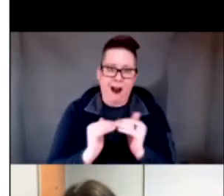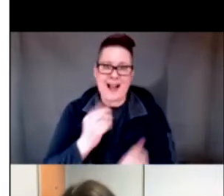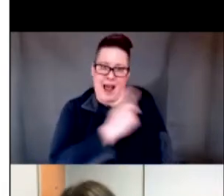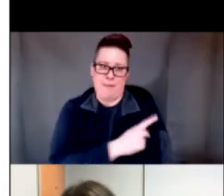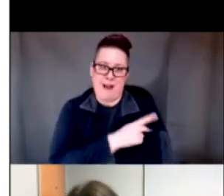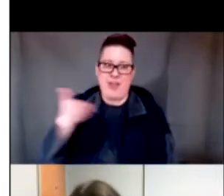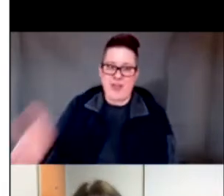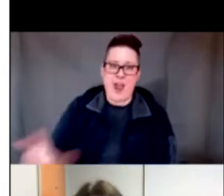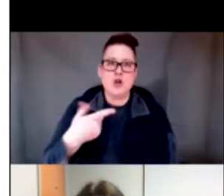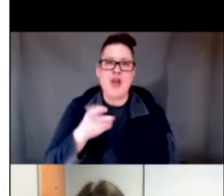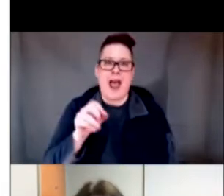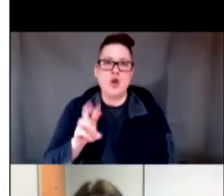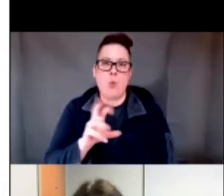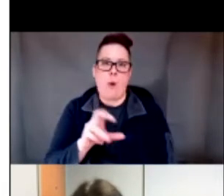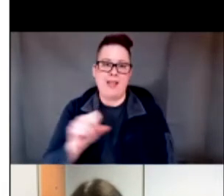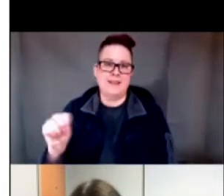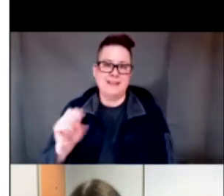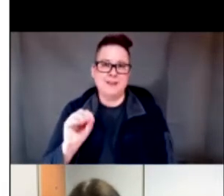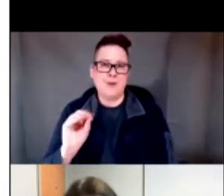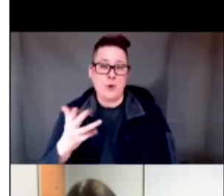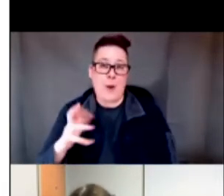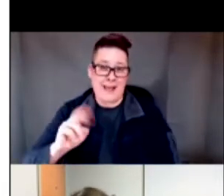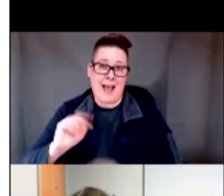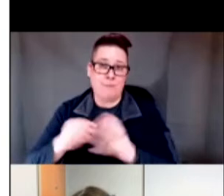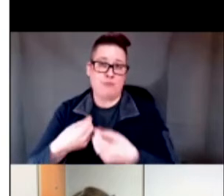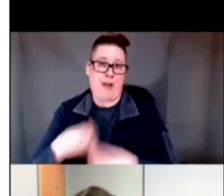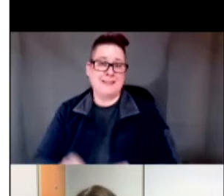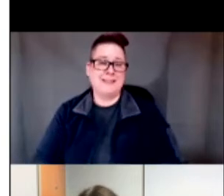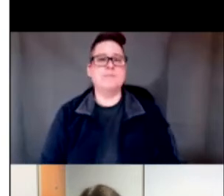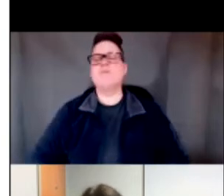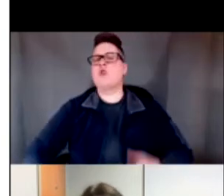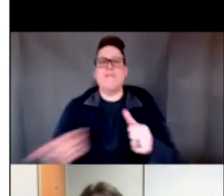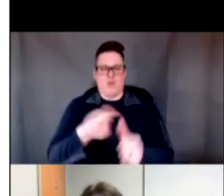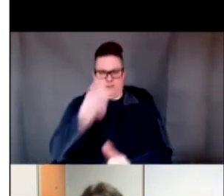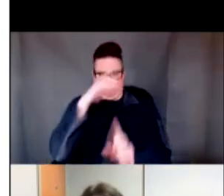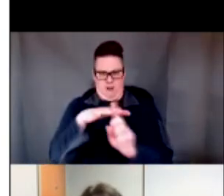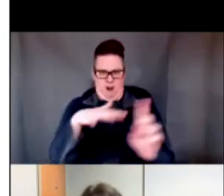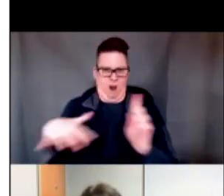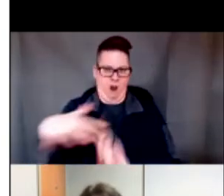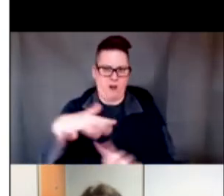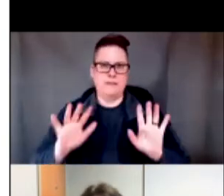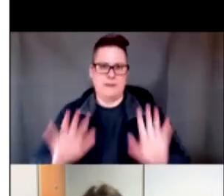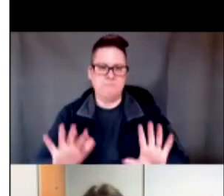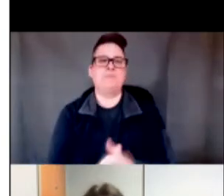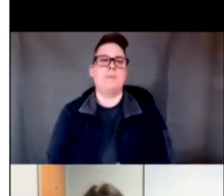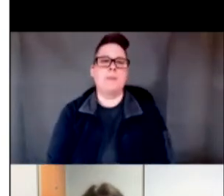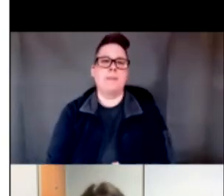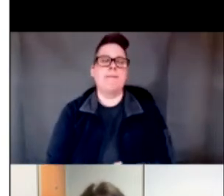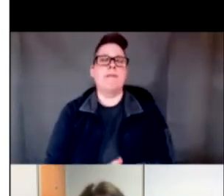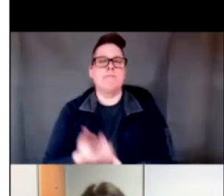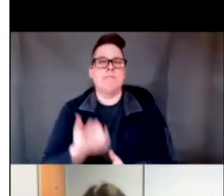Wellness OBGYN practice. So first, just to give us some context, I wanted to put